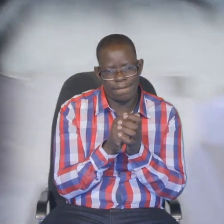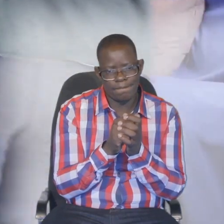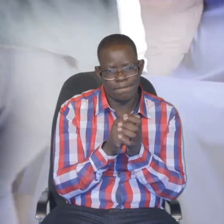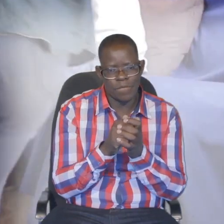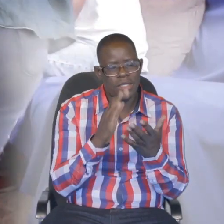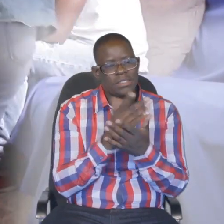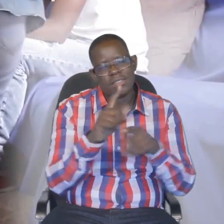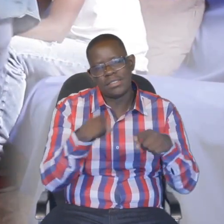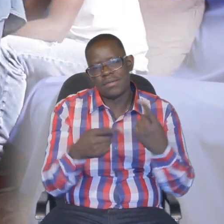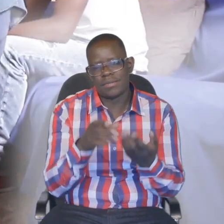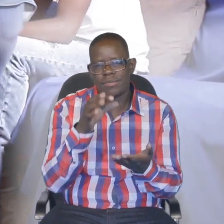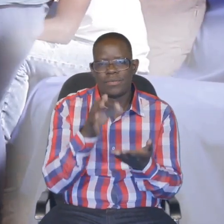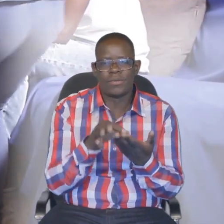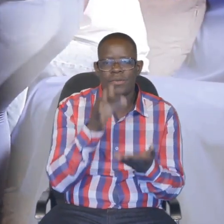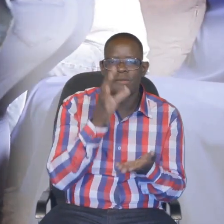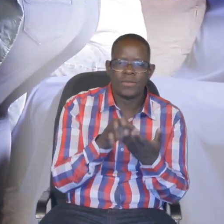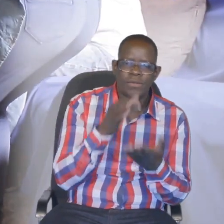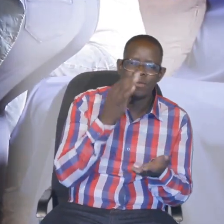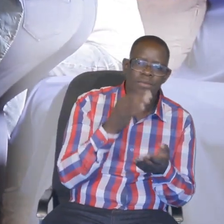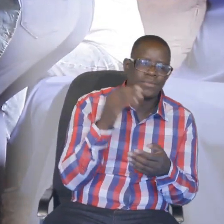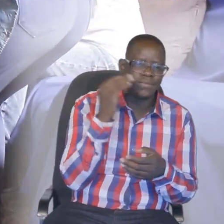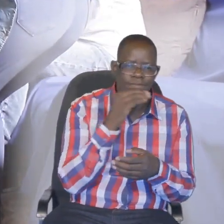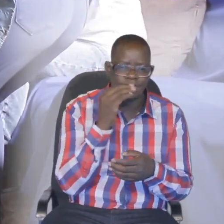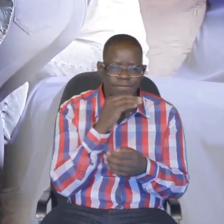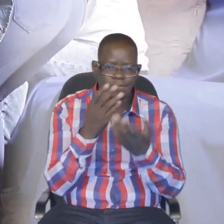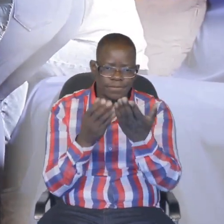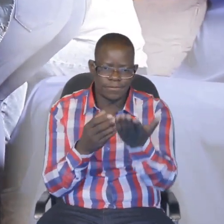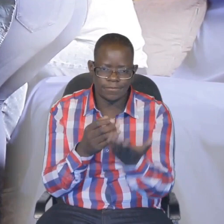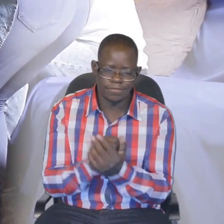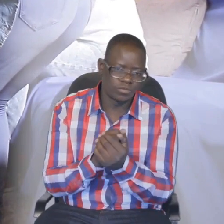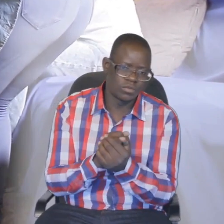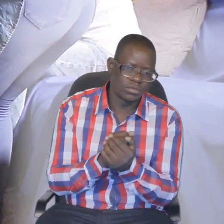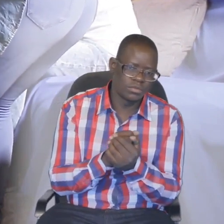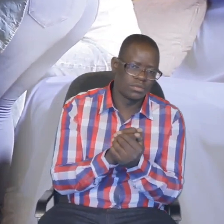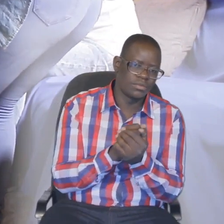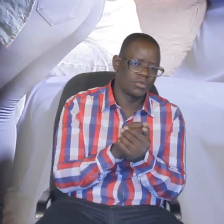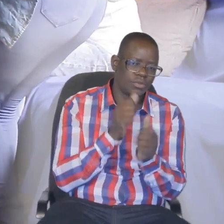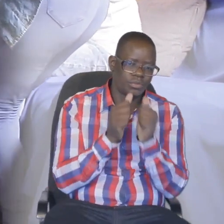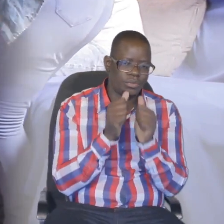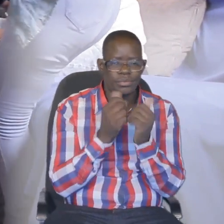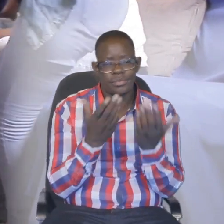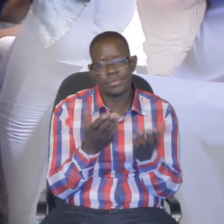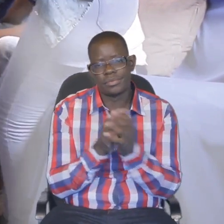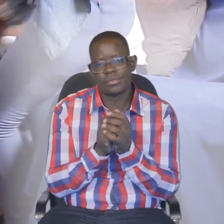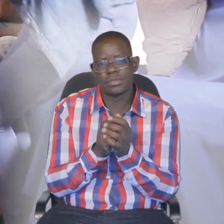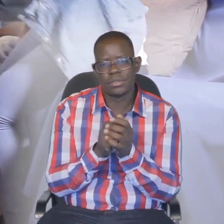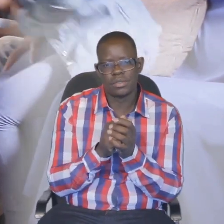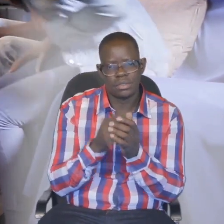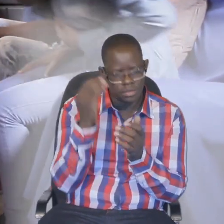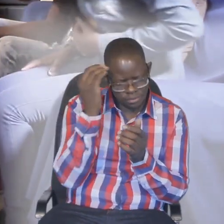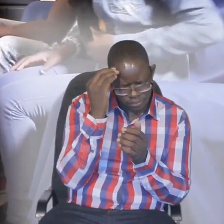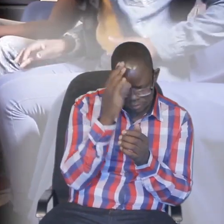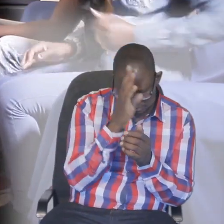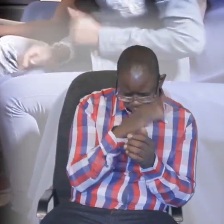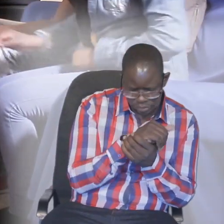Here is something for you guys to drink and eat. Thank you, so Michelle. much, Michelle. Thank you. Thank you so much. But you know what, guys? I even forgot